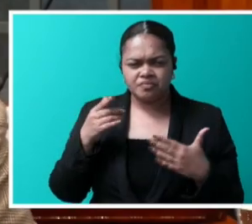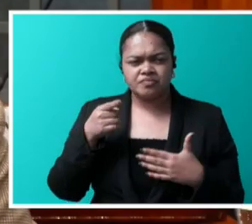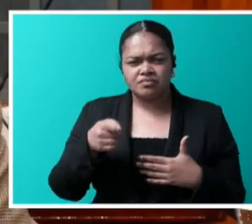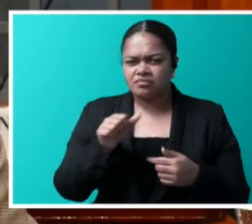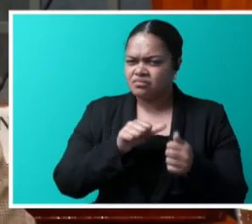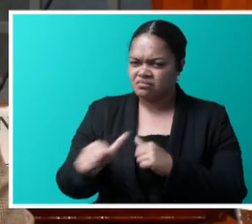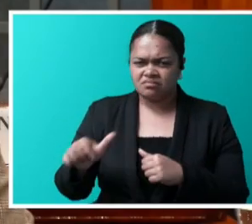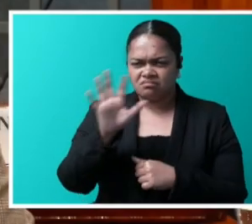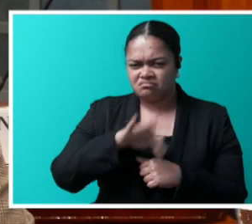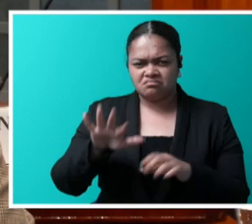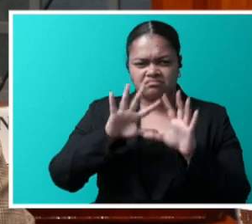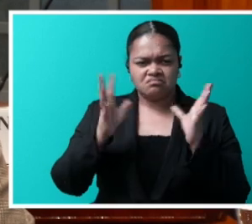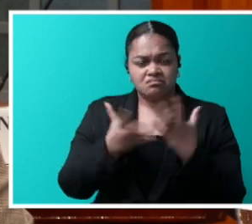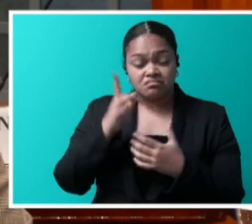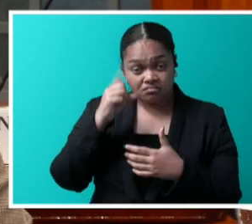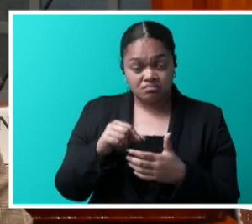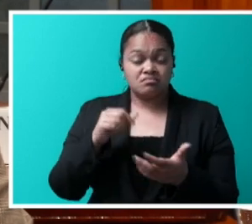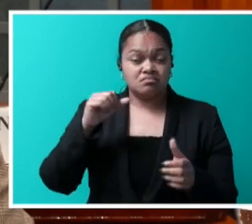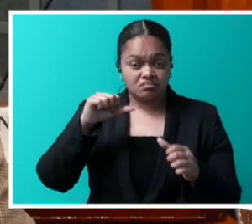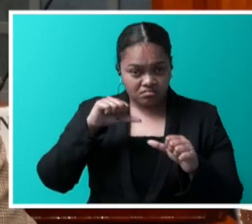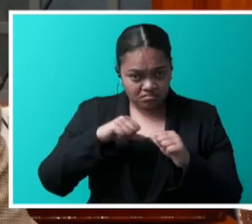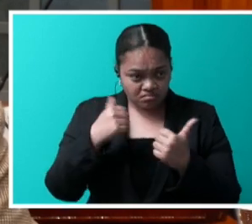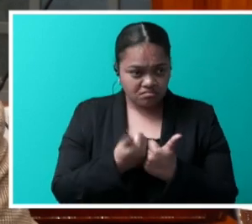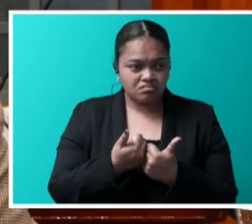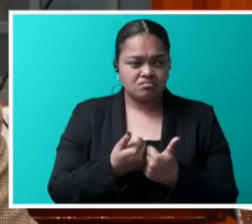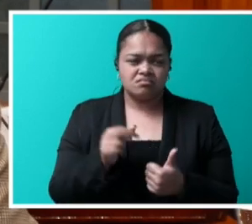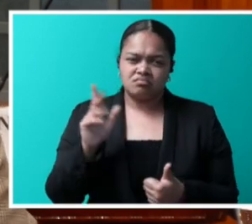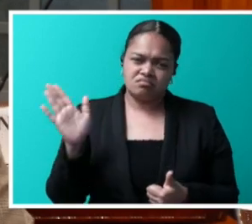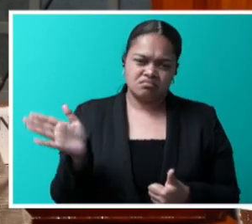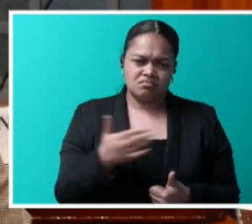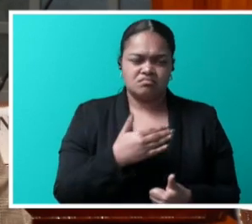in the world, can guarantee a dry borehole will never happen.